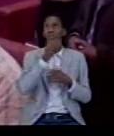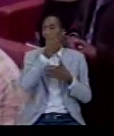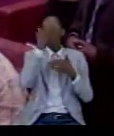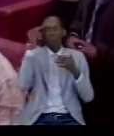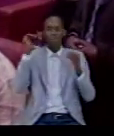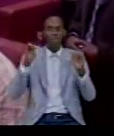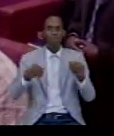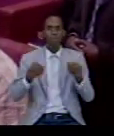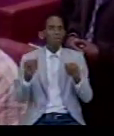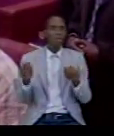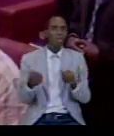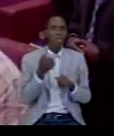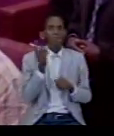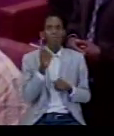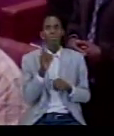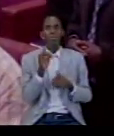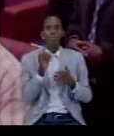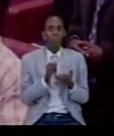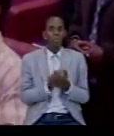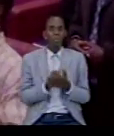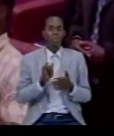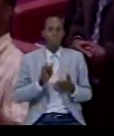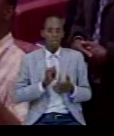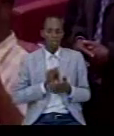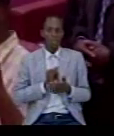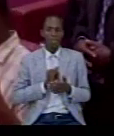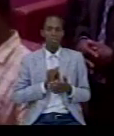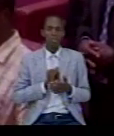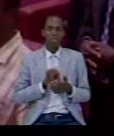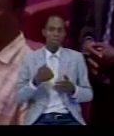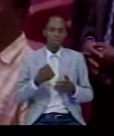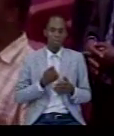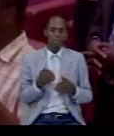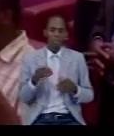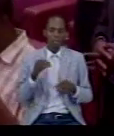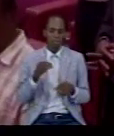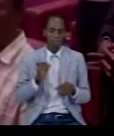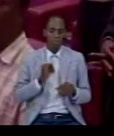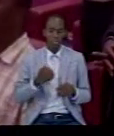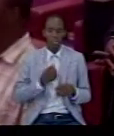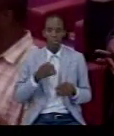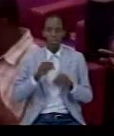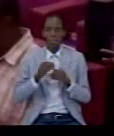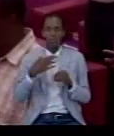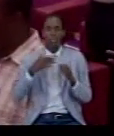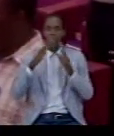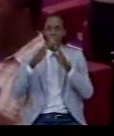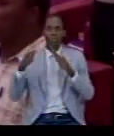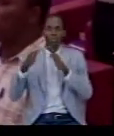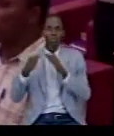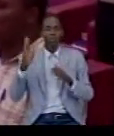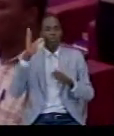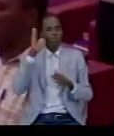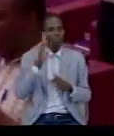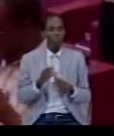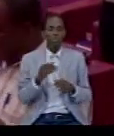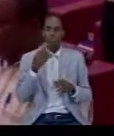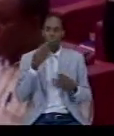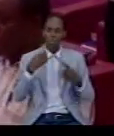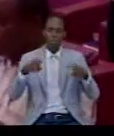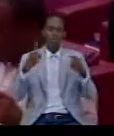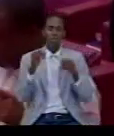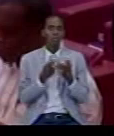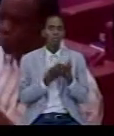Unforgettable. Anywhere that I find myself in my community, I'll so have the truth penetrating my